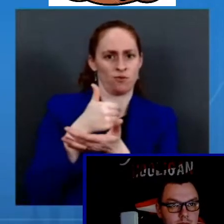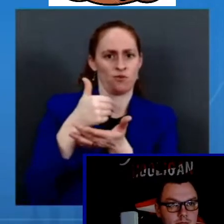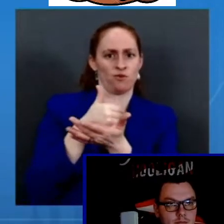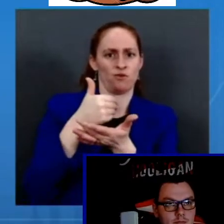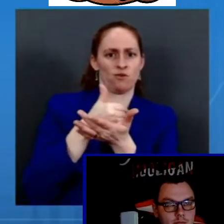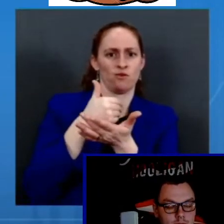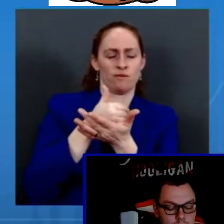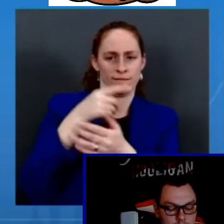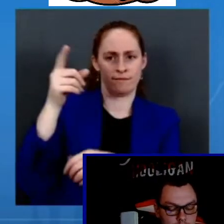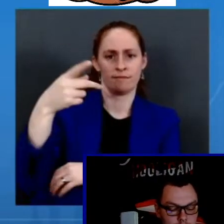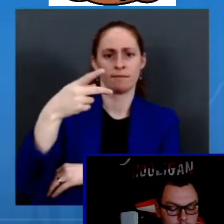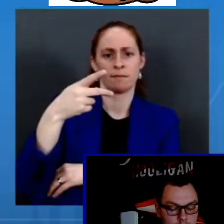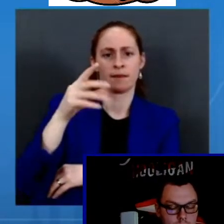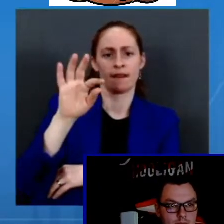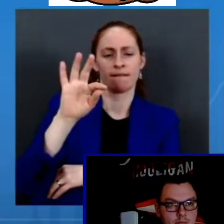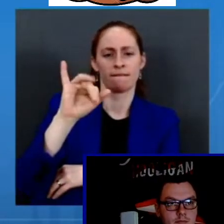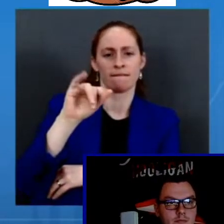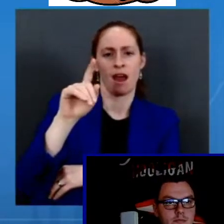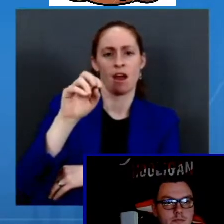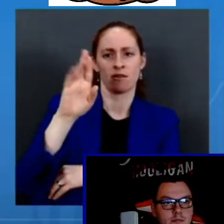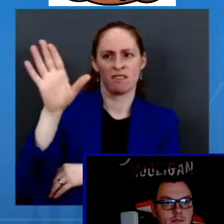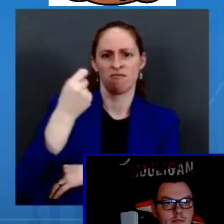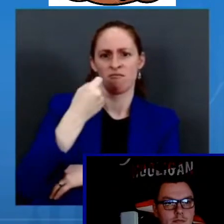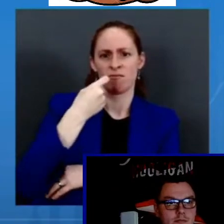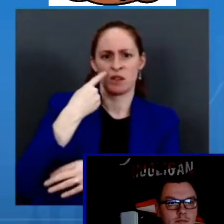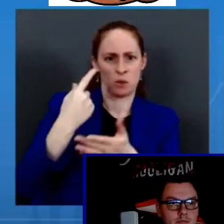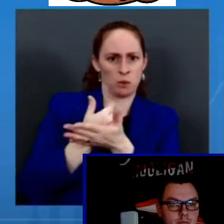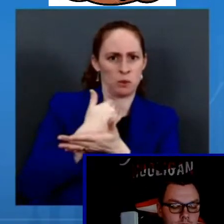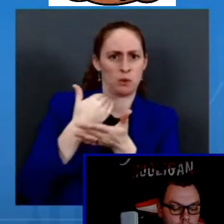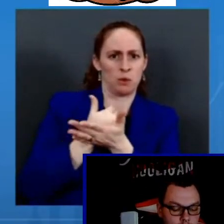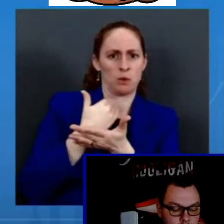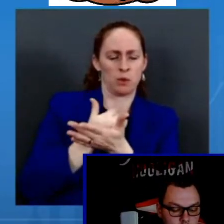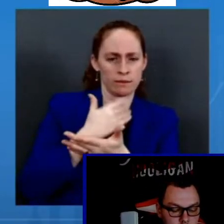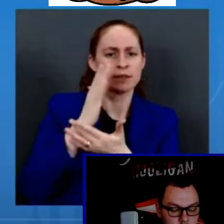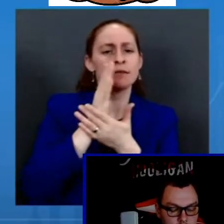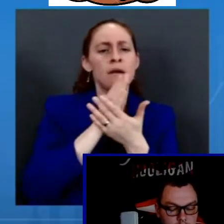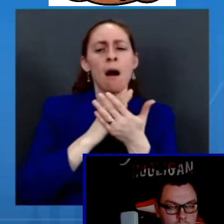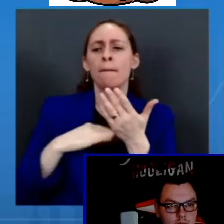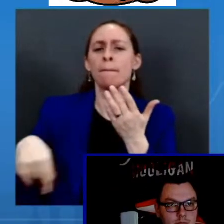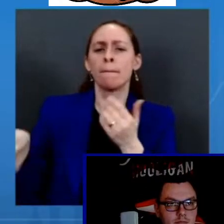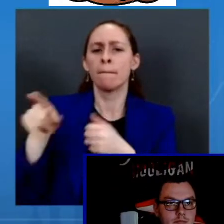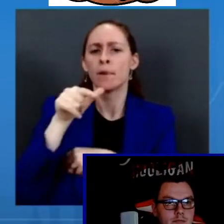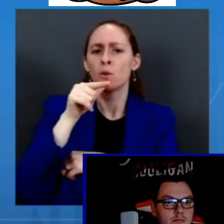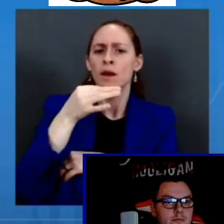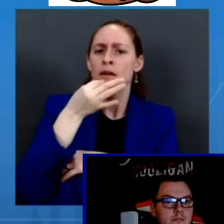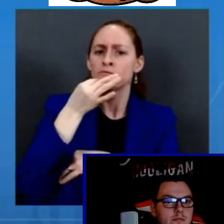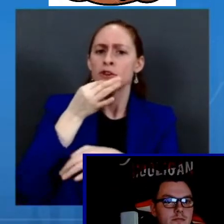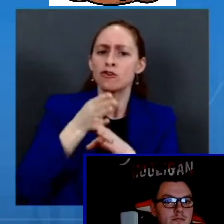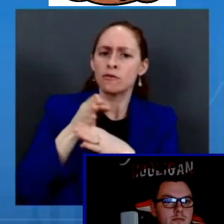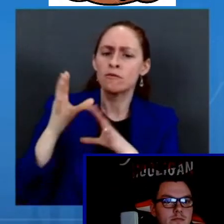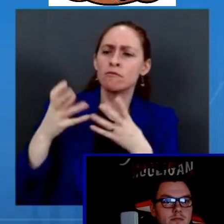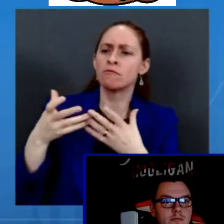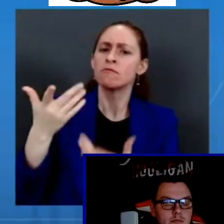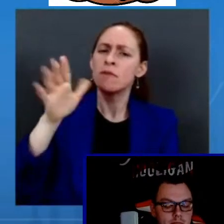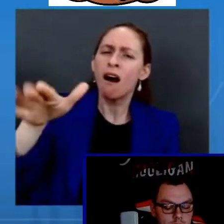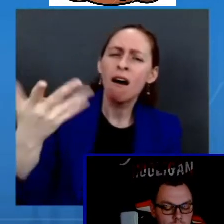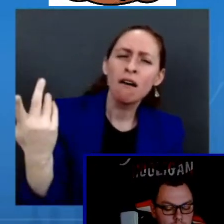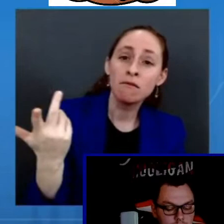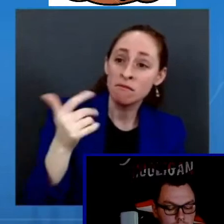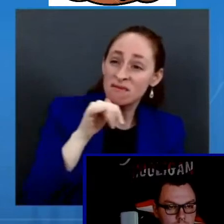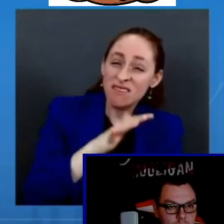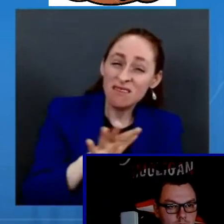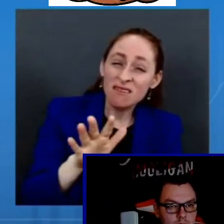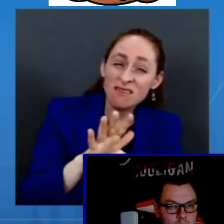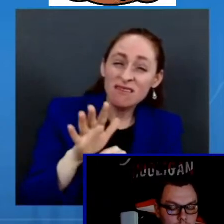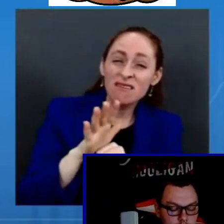for the administration to just do more to increase supply. For example, enlisting other manufacturers the way Merck is